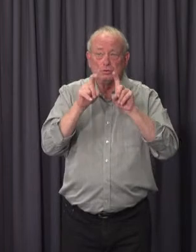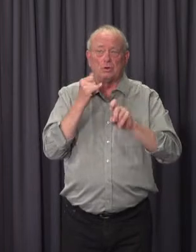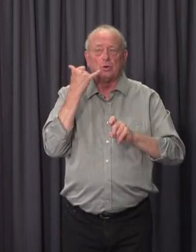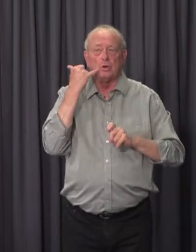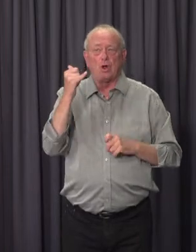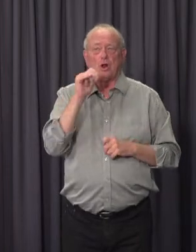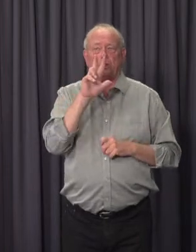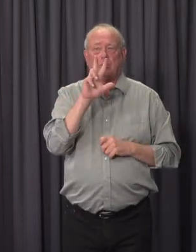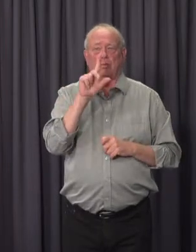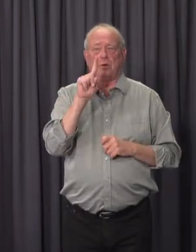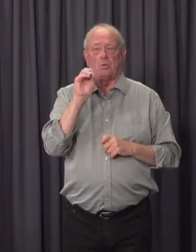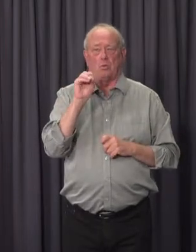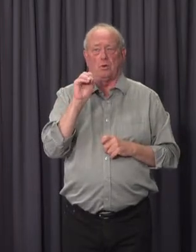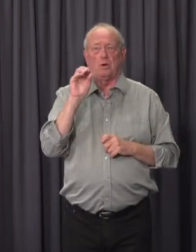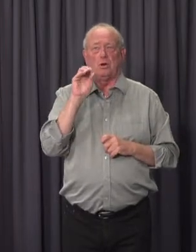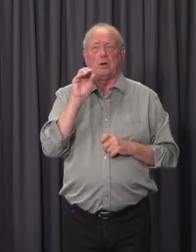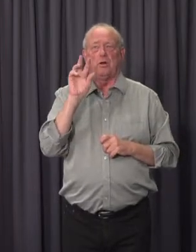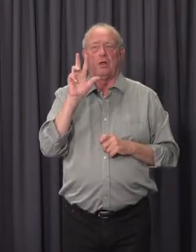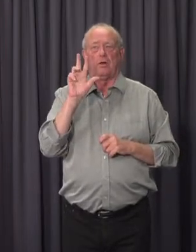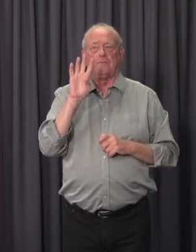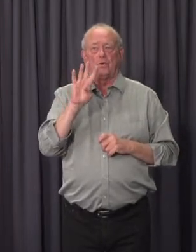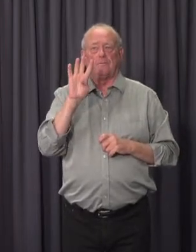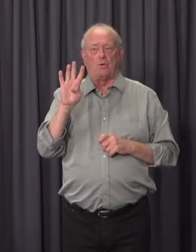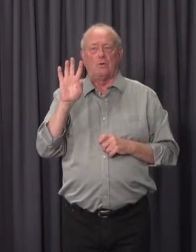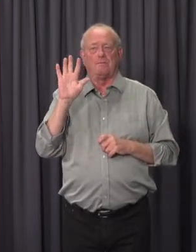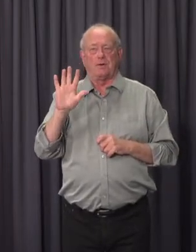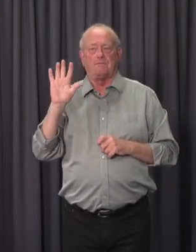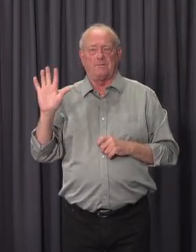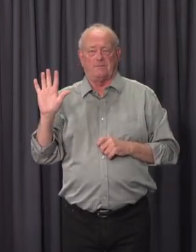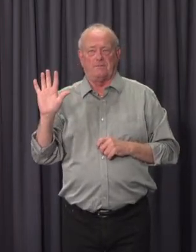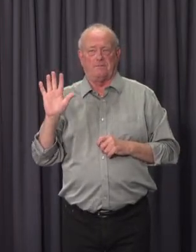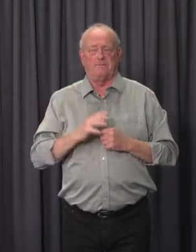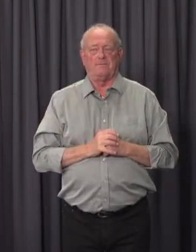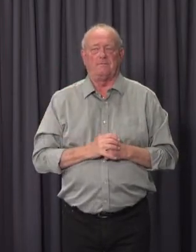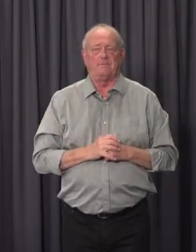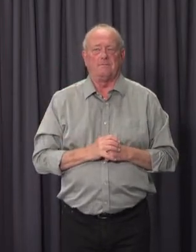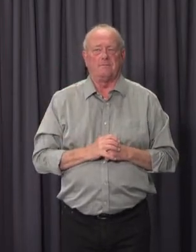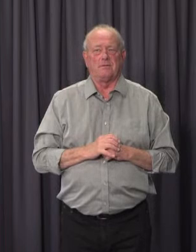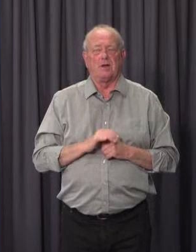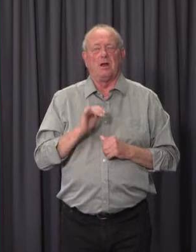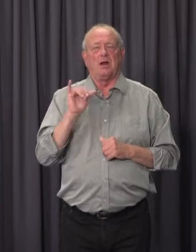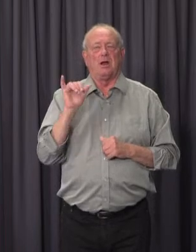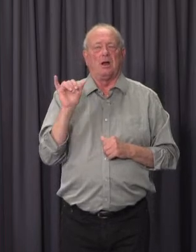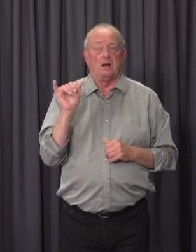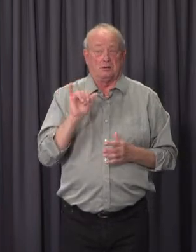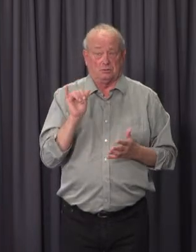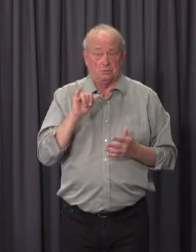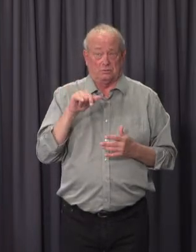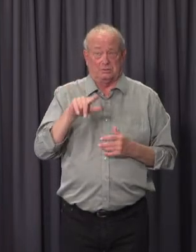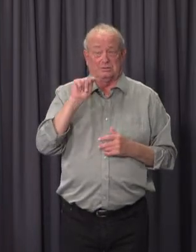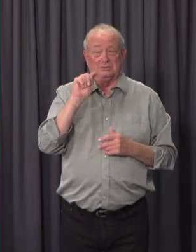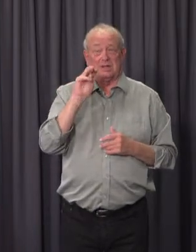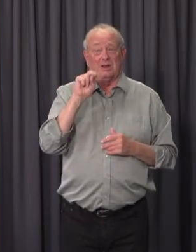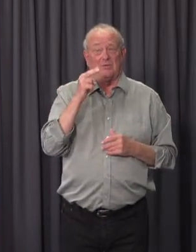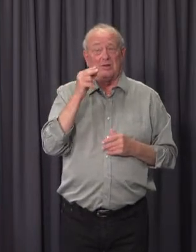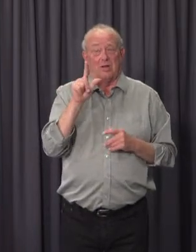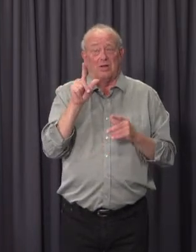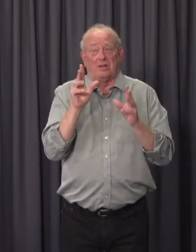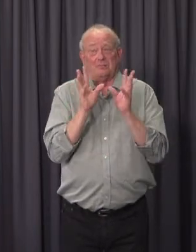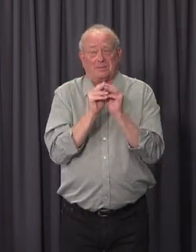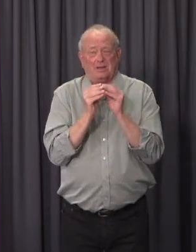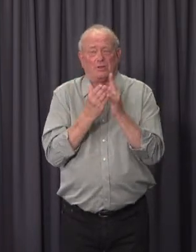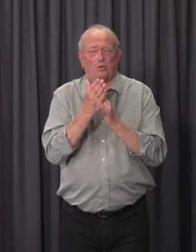310-4455. As well, the province continues to hold telephone town halls for evacuees looking for more information or needing answers